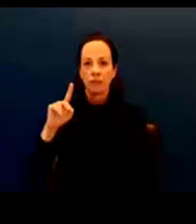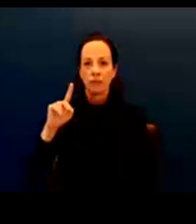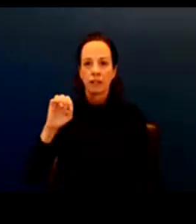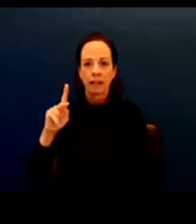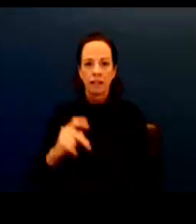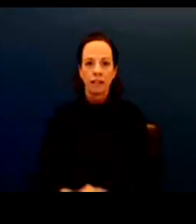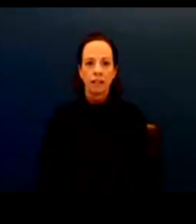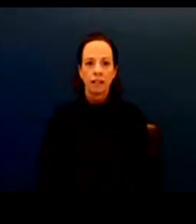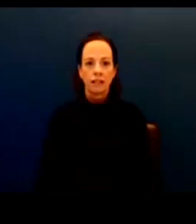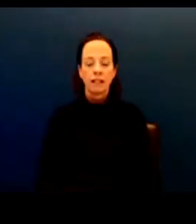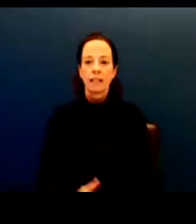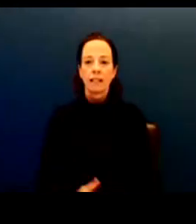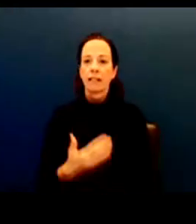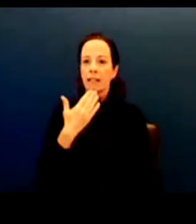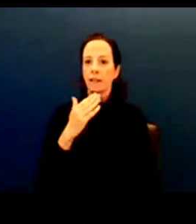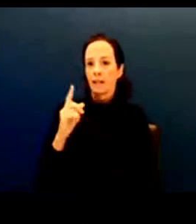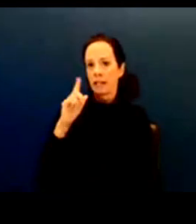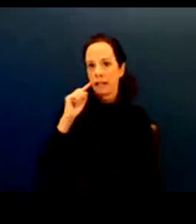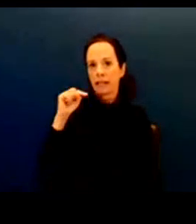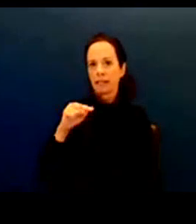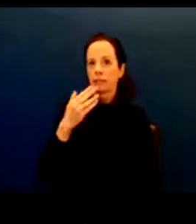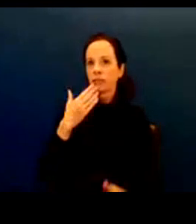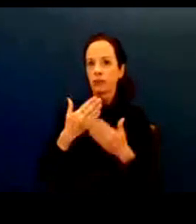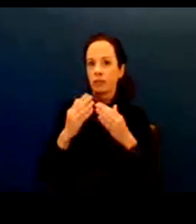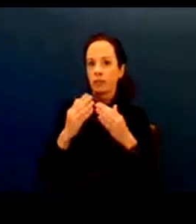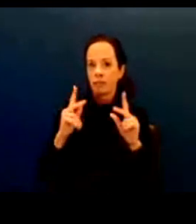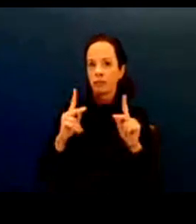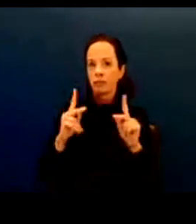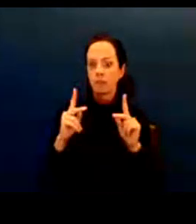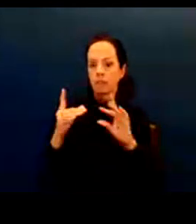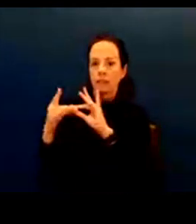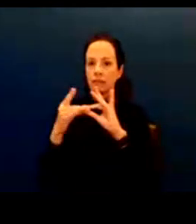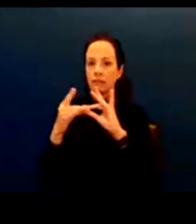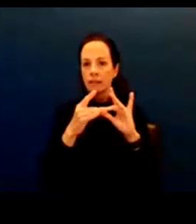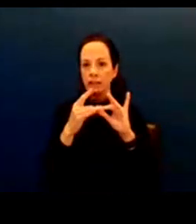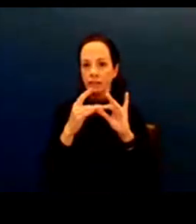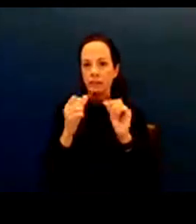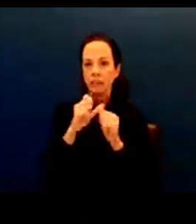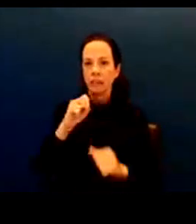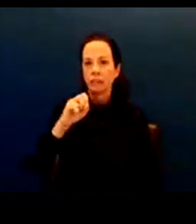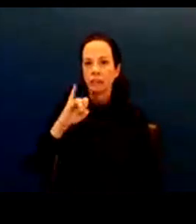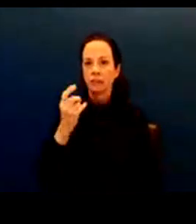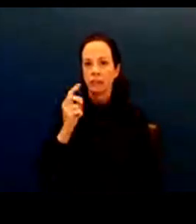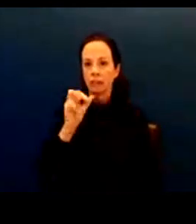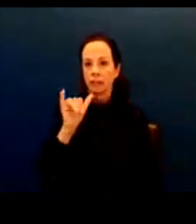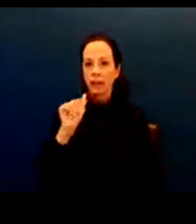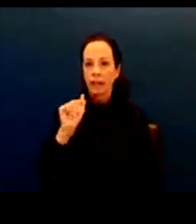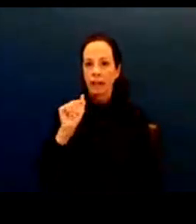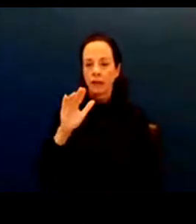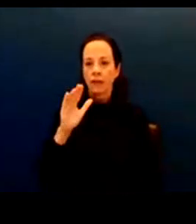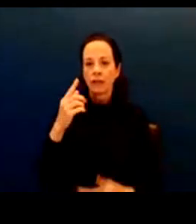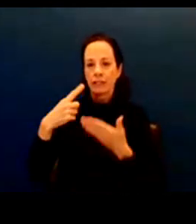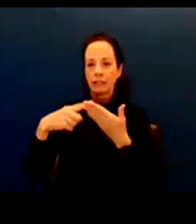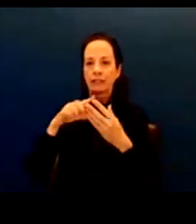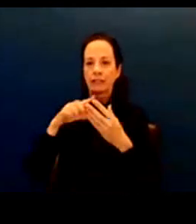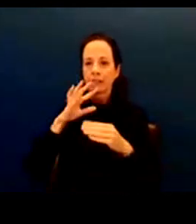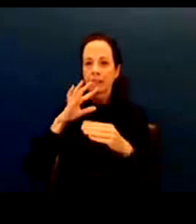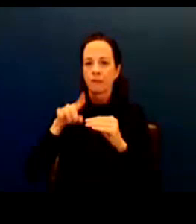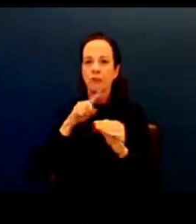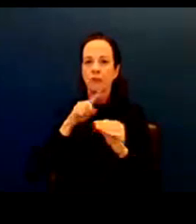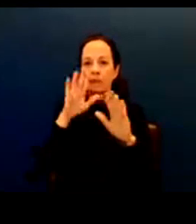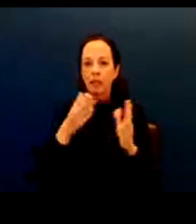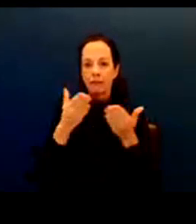Thank you. I think this is a good opportunity to tie in with Sujaya's discussion. We talked about the really great delivery we had